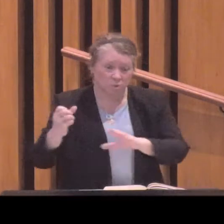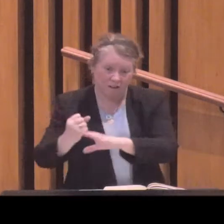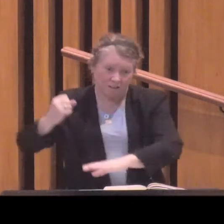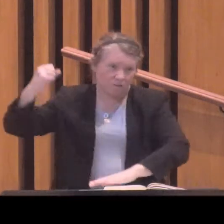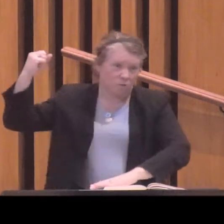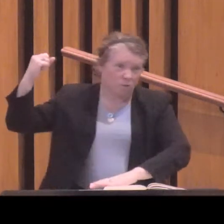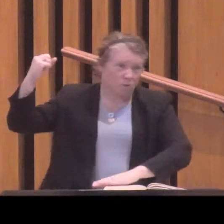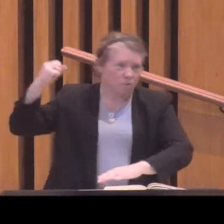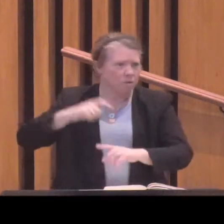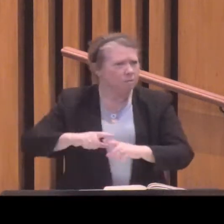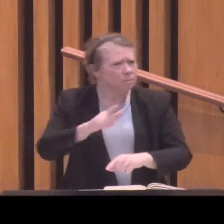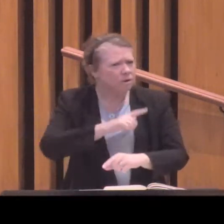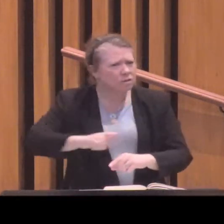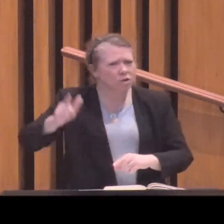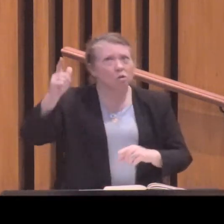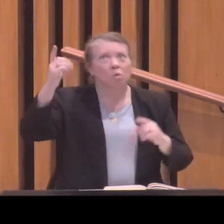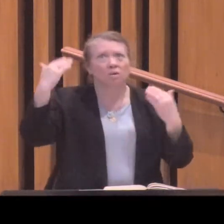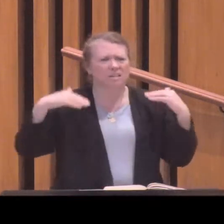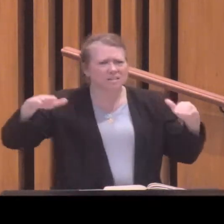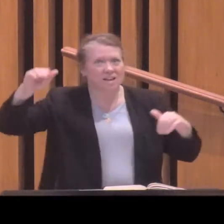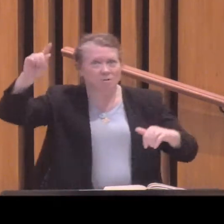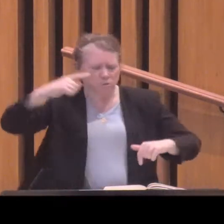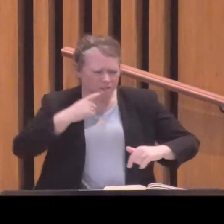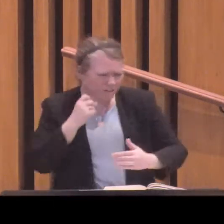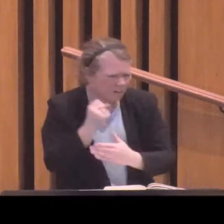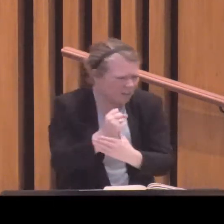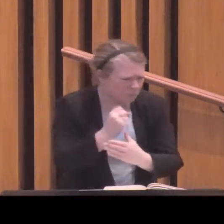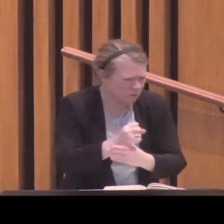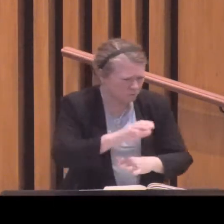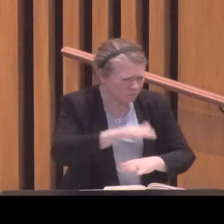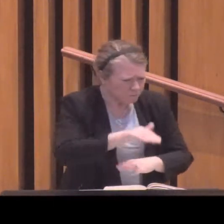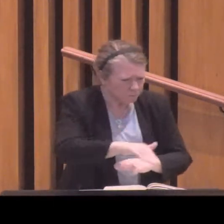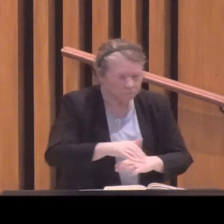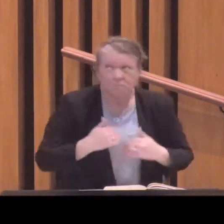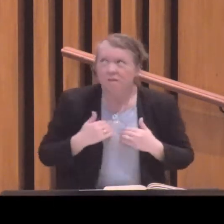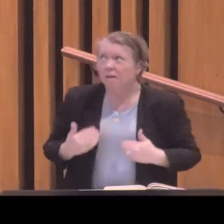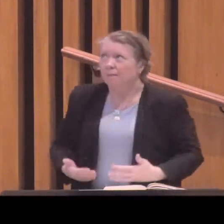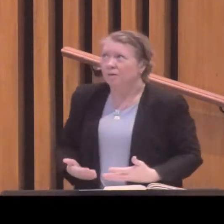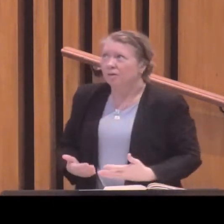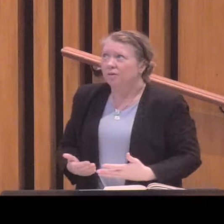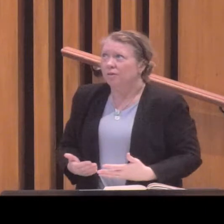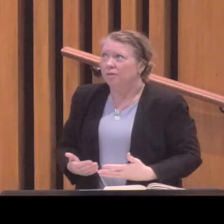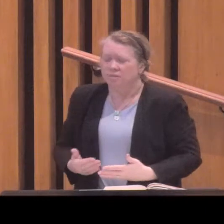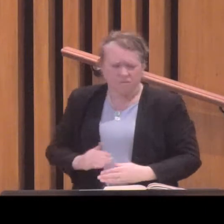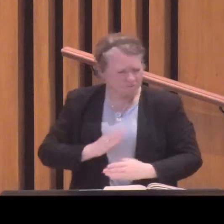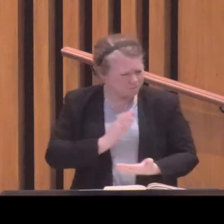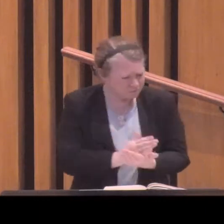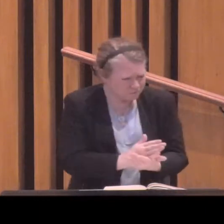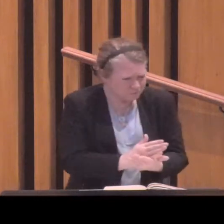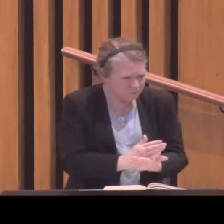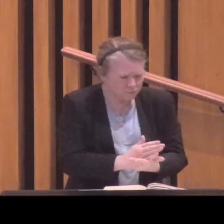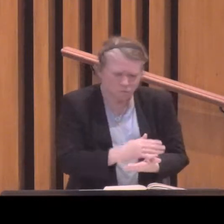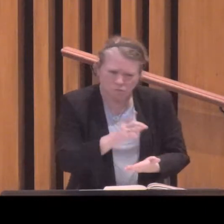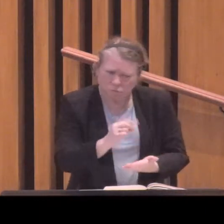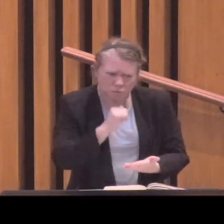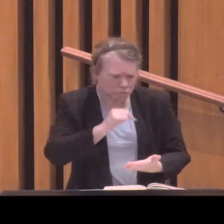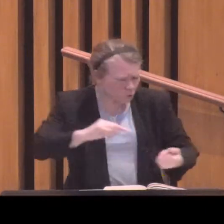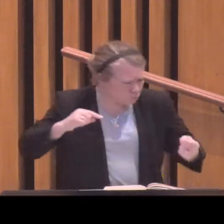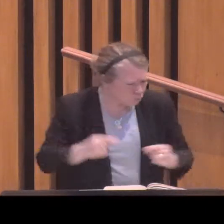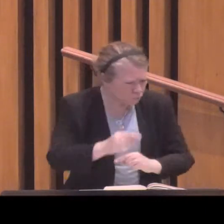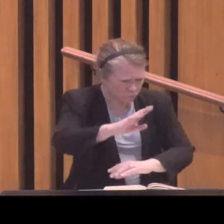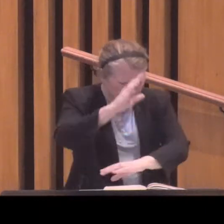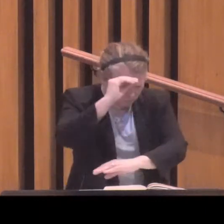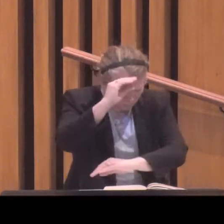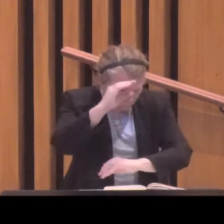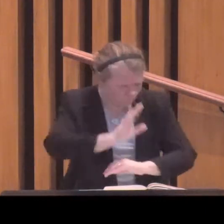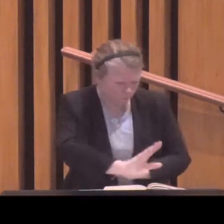messenger called to him from heaven, Abraham, Abraham, here I am, he answered. Do not lay your hand on the